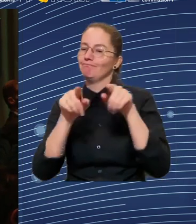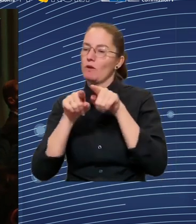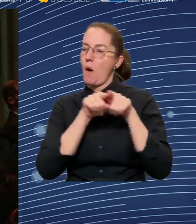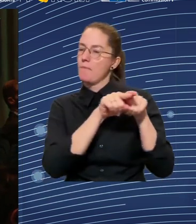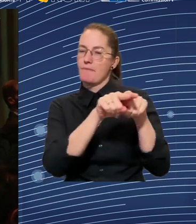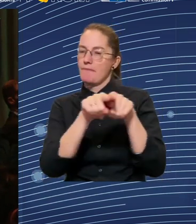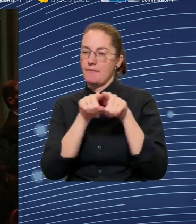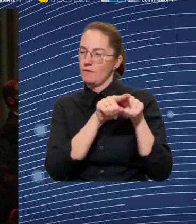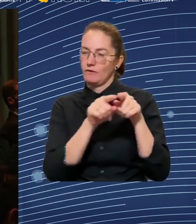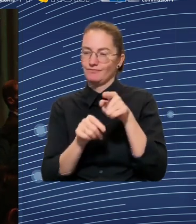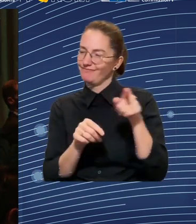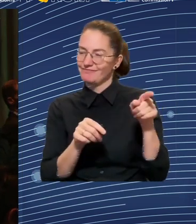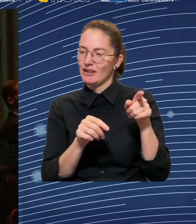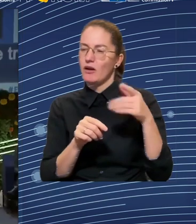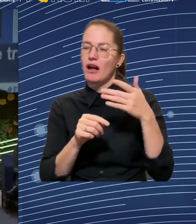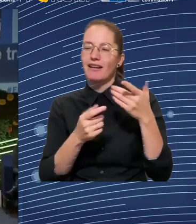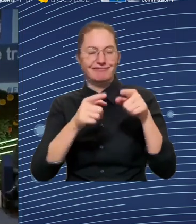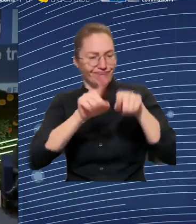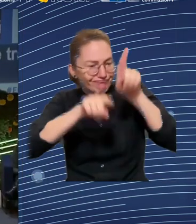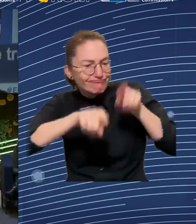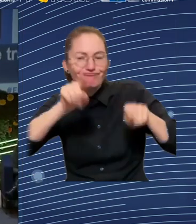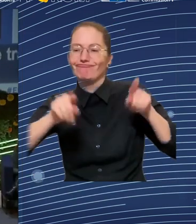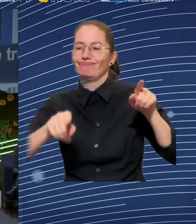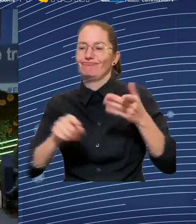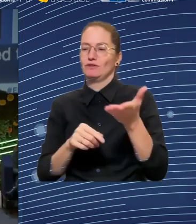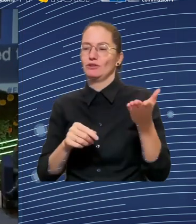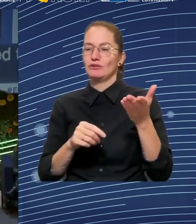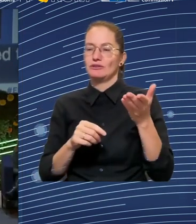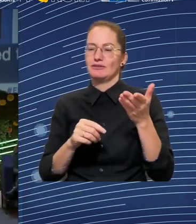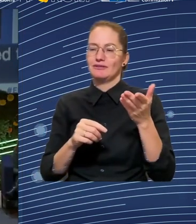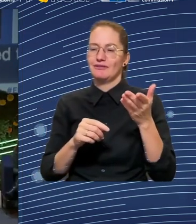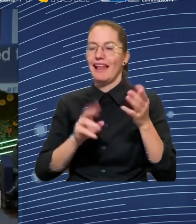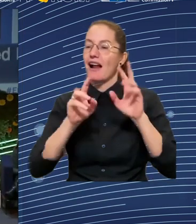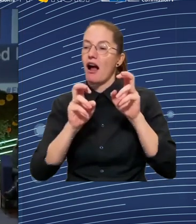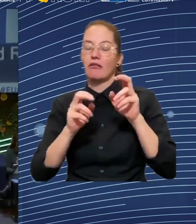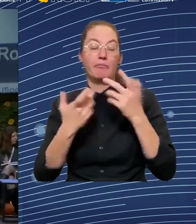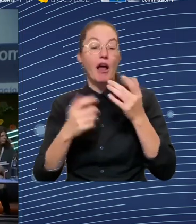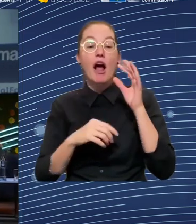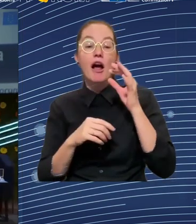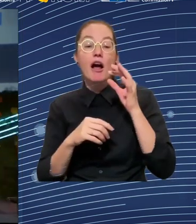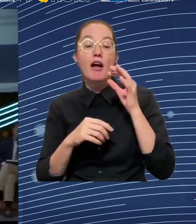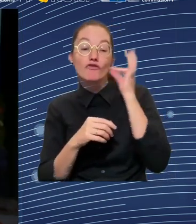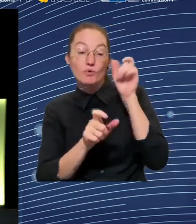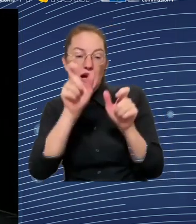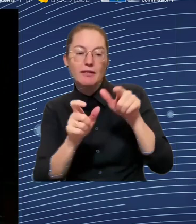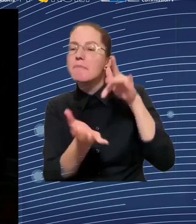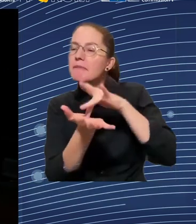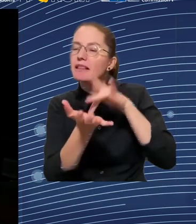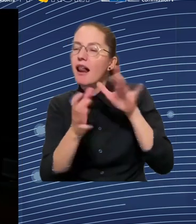much. Who would like to answer? I can start, and maybe others will